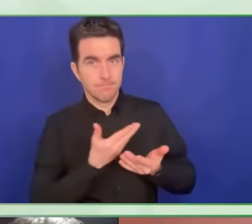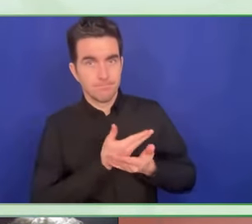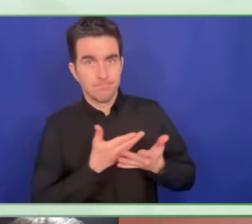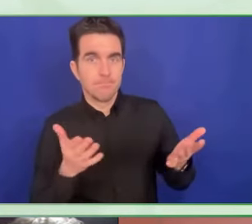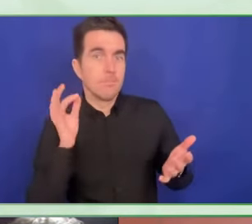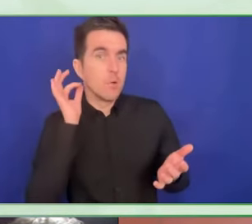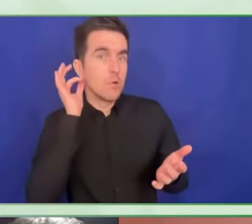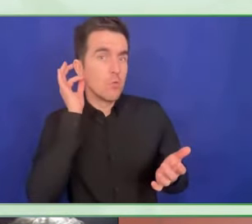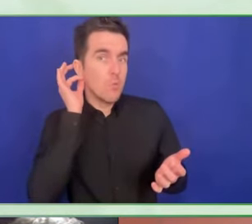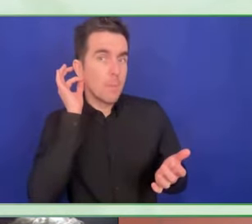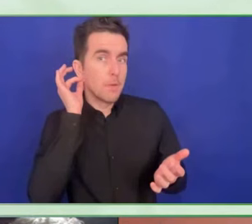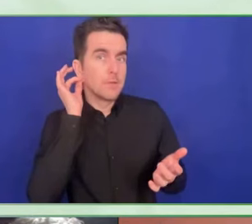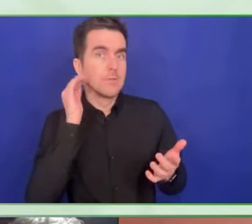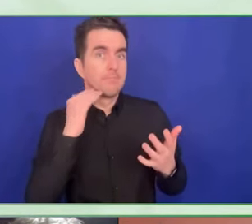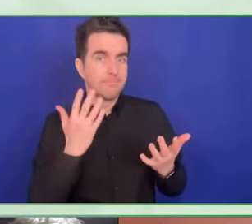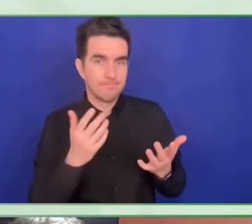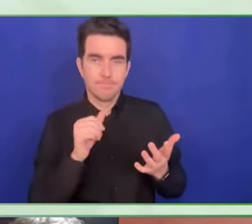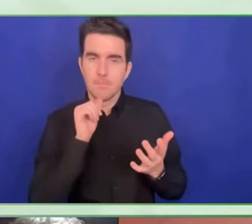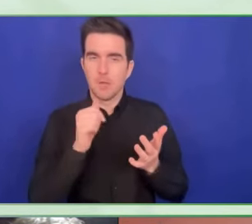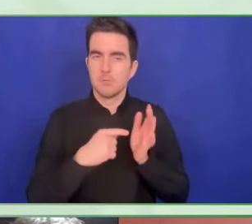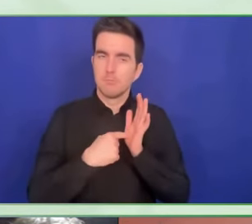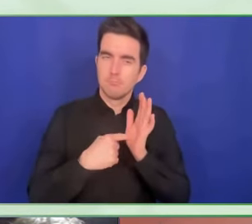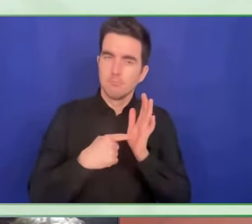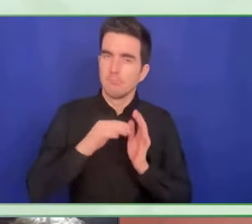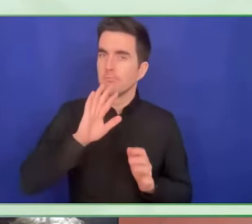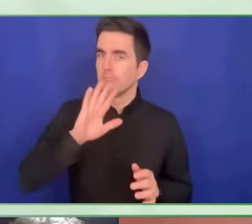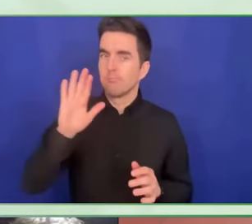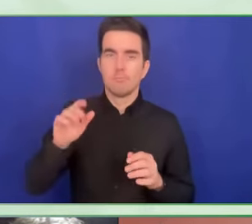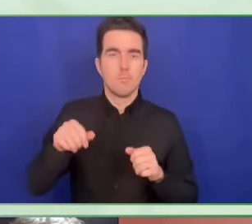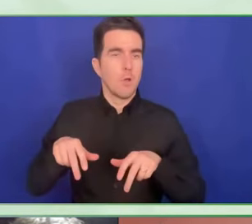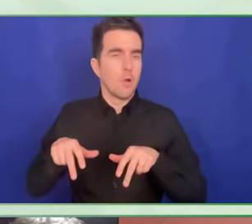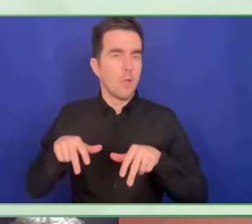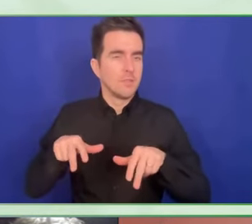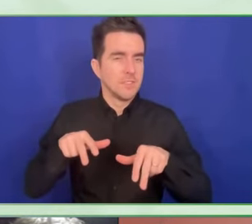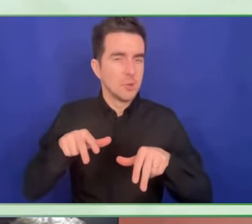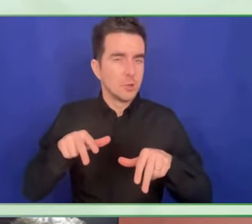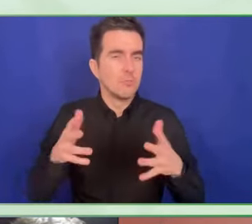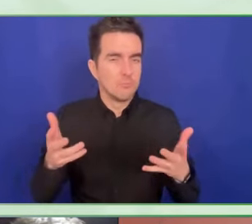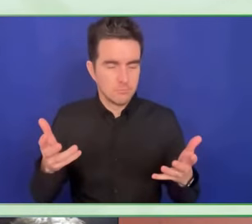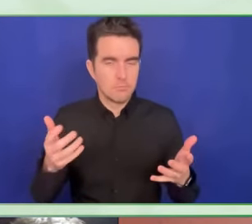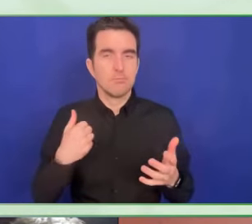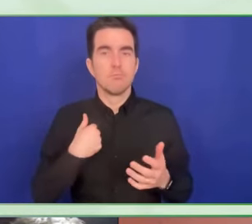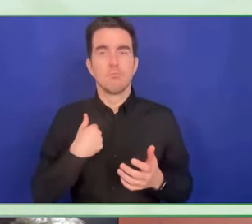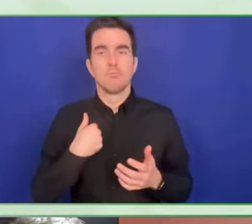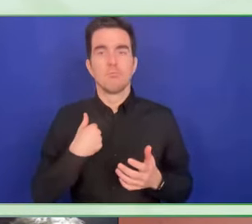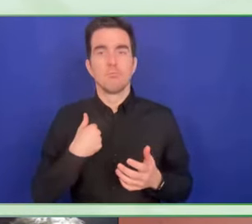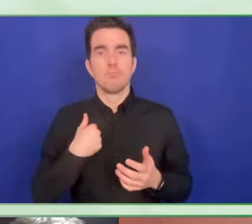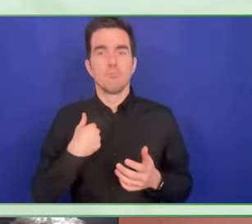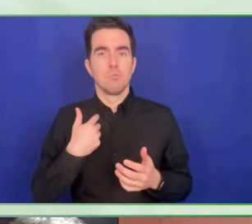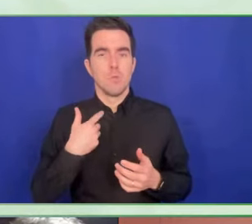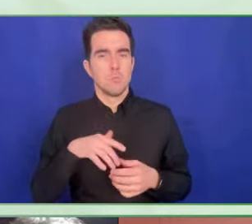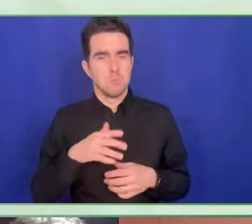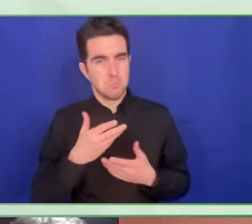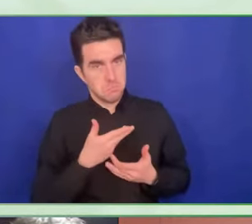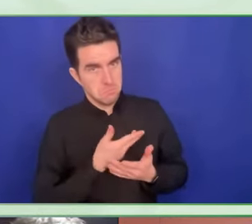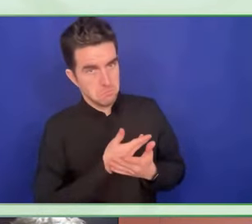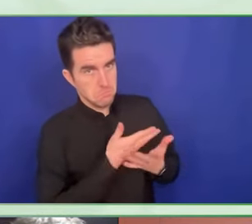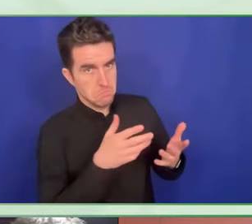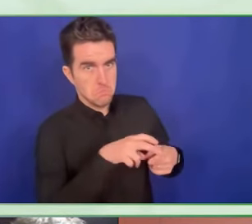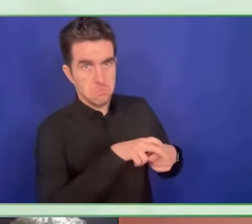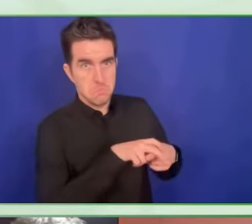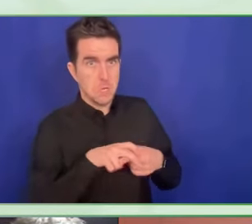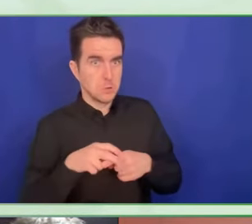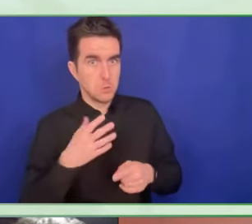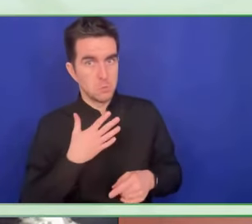Can you repeat the question one more time? Sure. I was wondering how your work and your organizations do represent also work